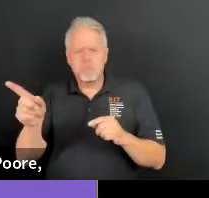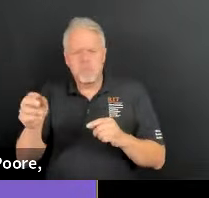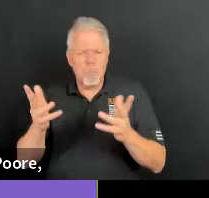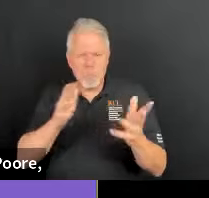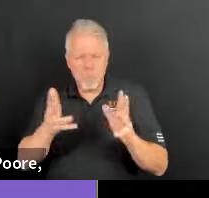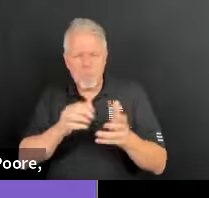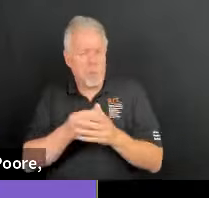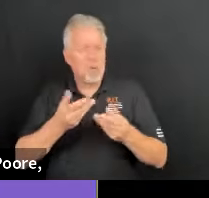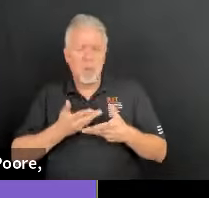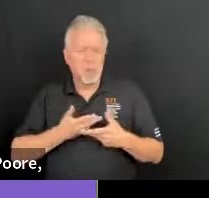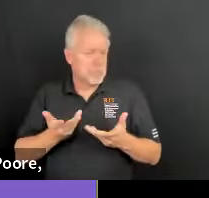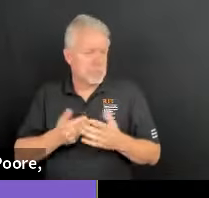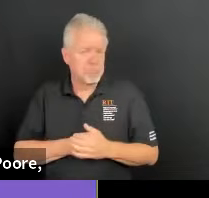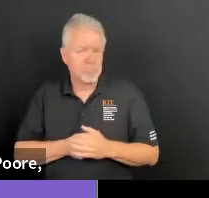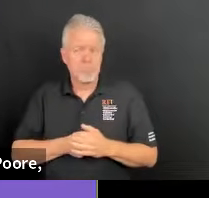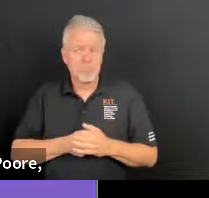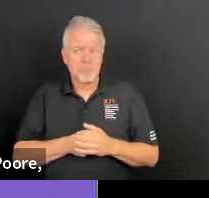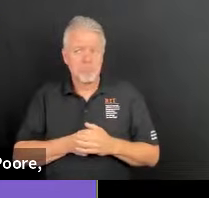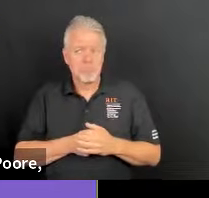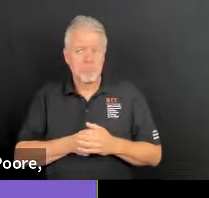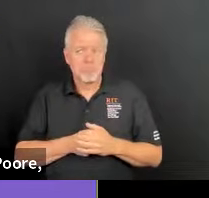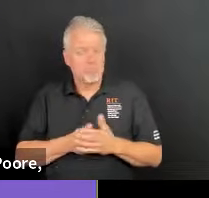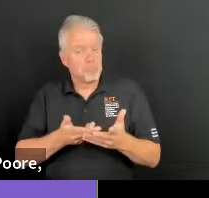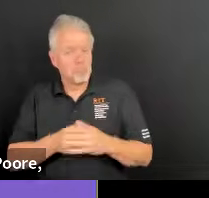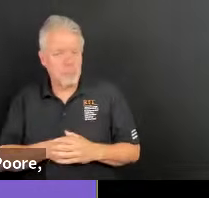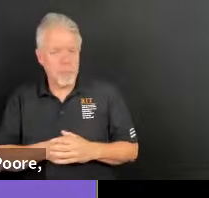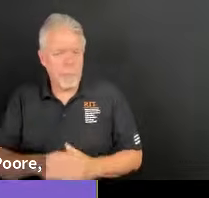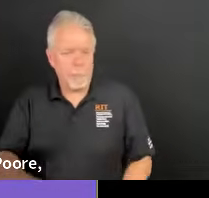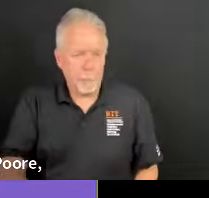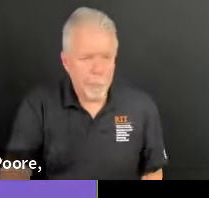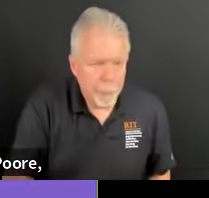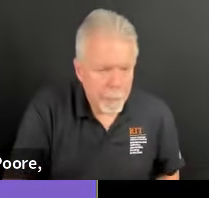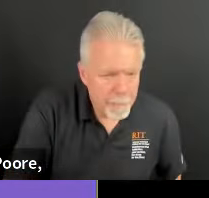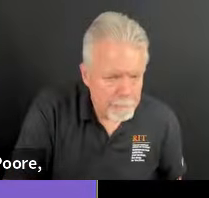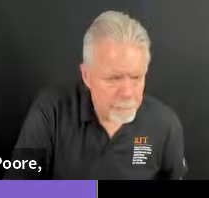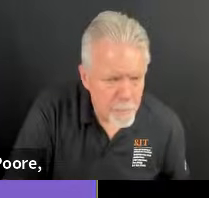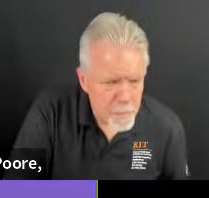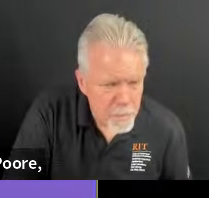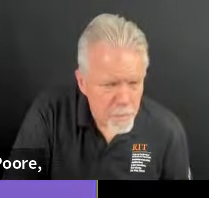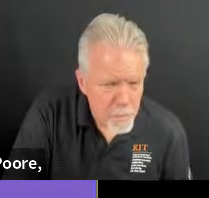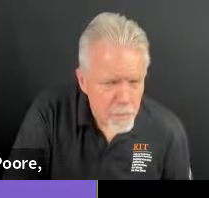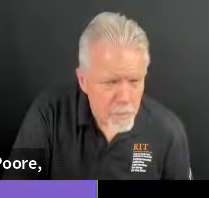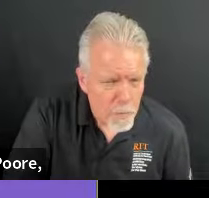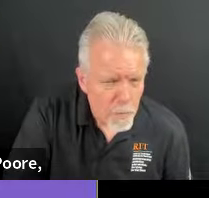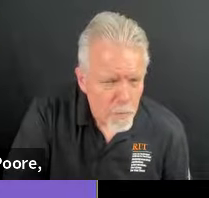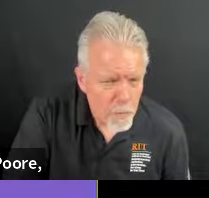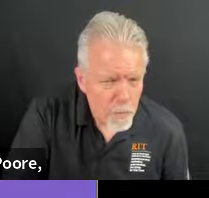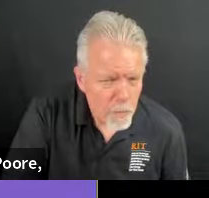can, either guide you one way or another. Feel free to reach out. Yeah.